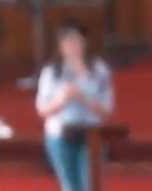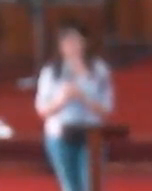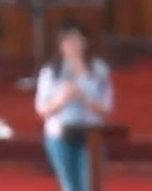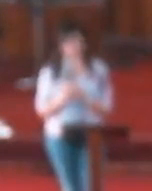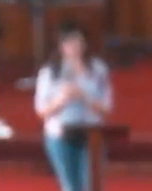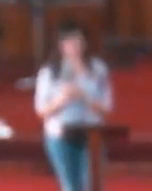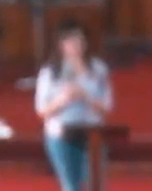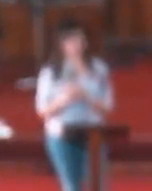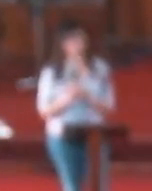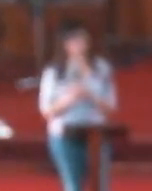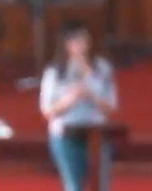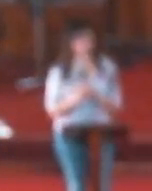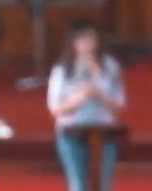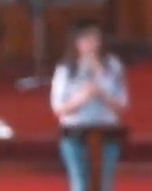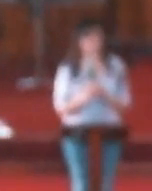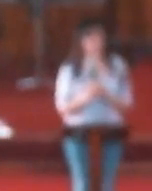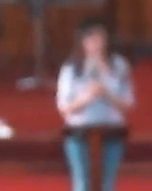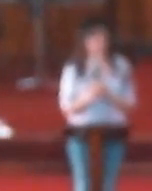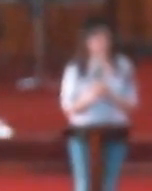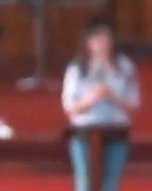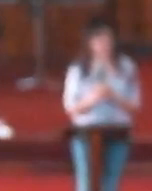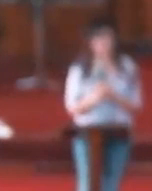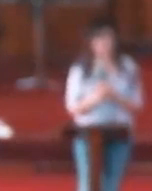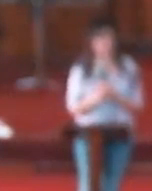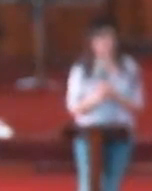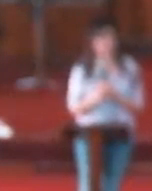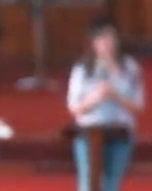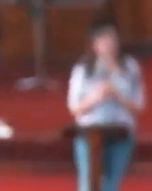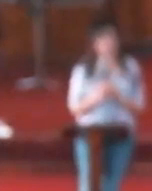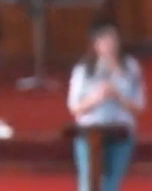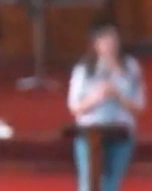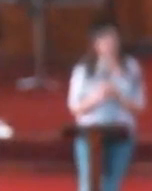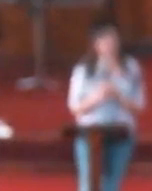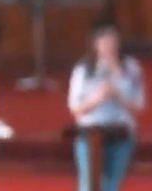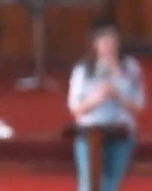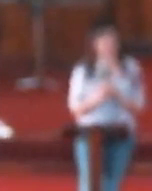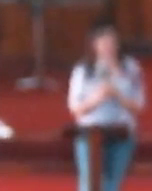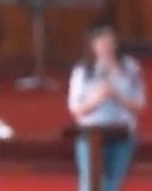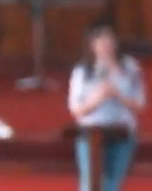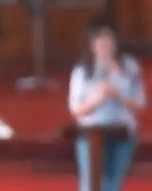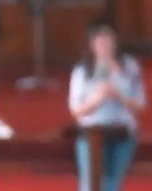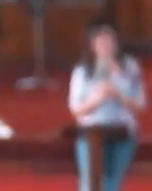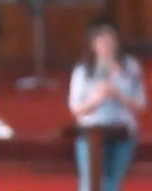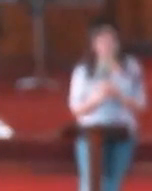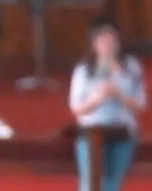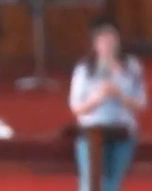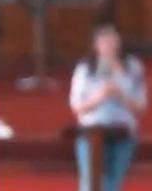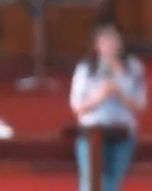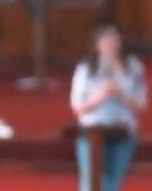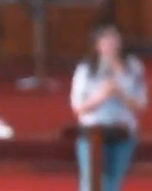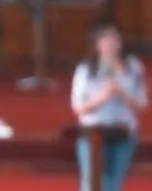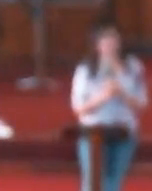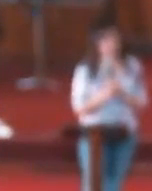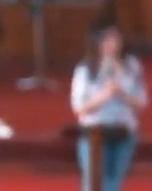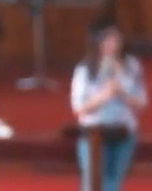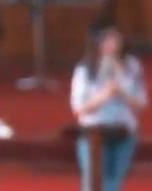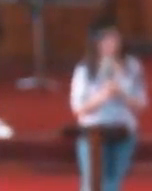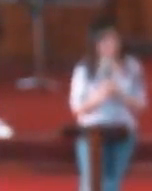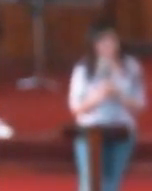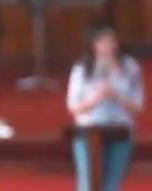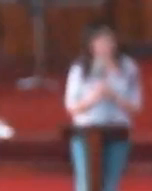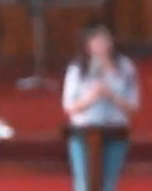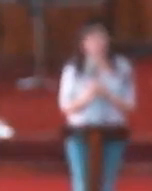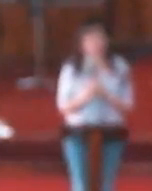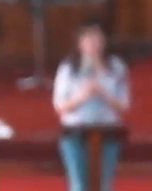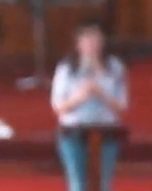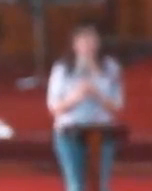Si venía de Dios, es bendición, pero si no, Es decepción. Yeah, if the word was from the Lord,